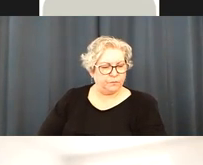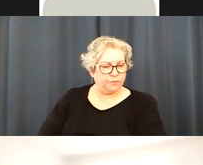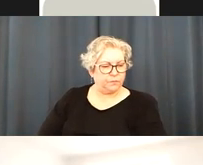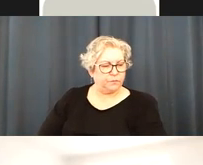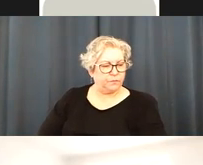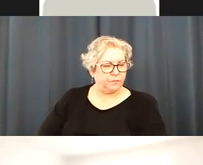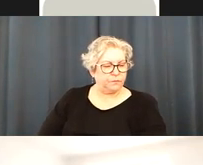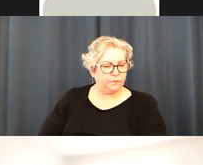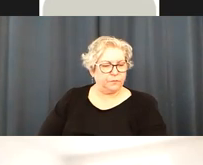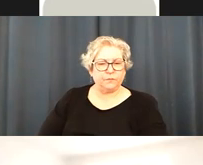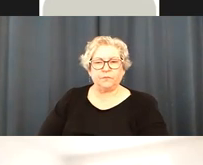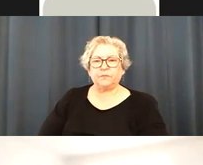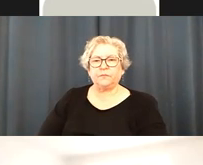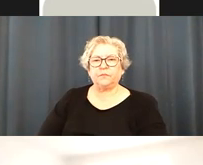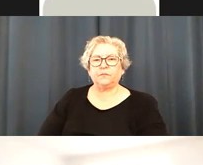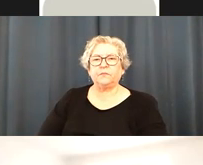Good. Can you hear the sound? You're good?